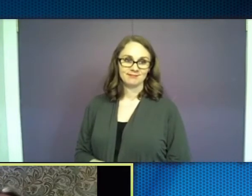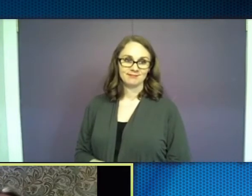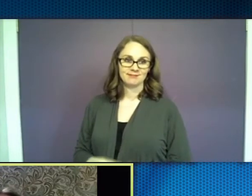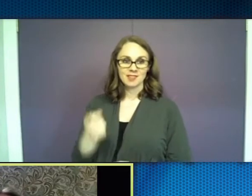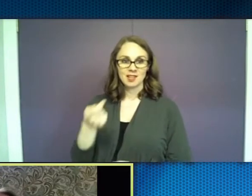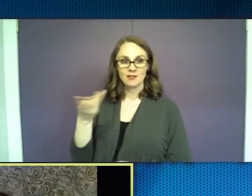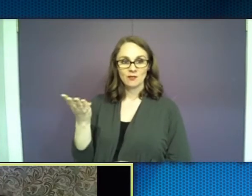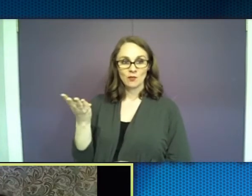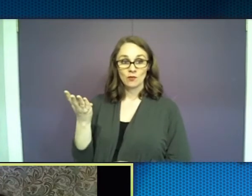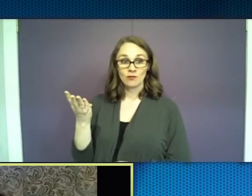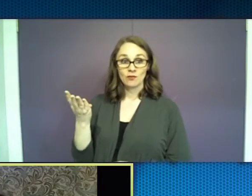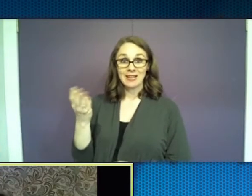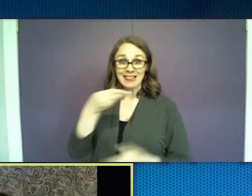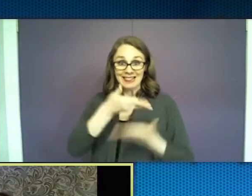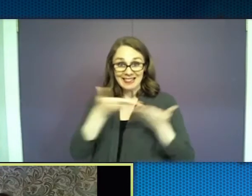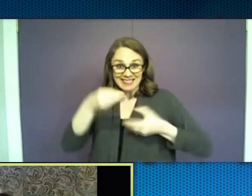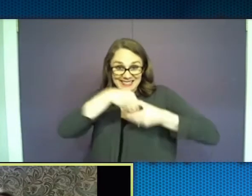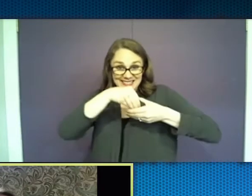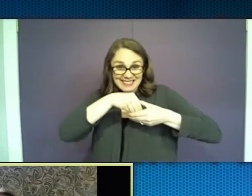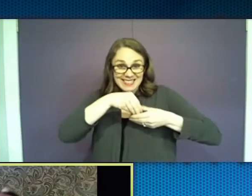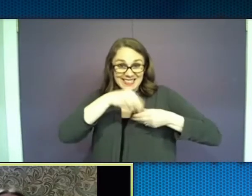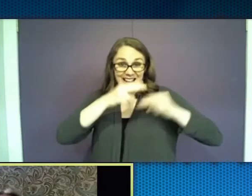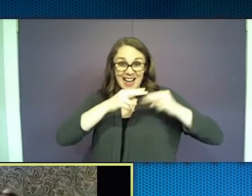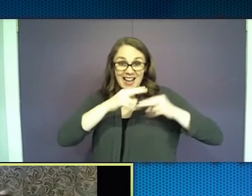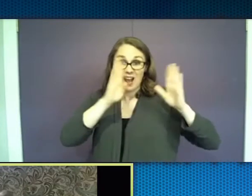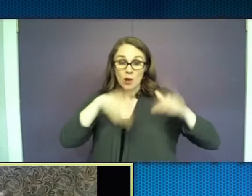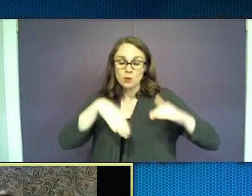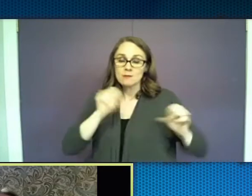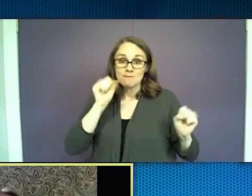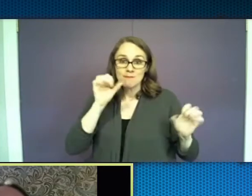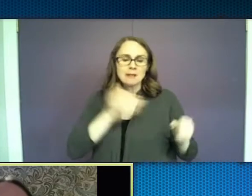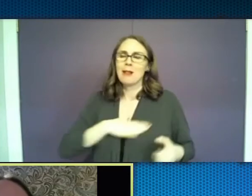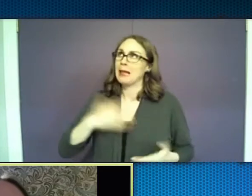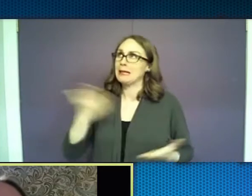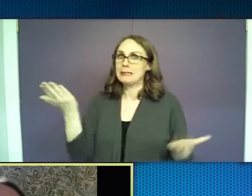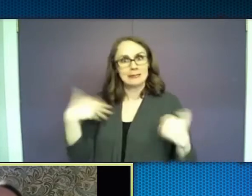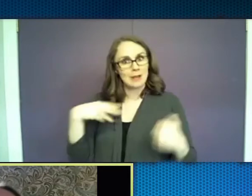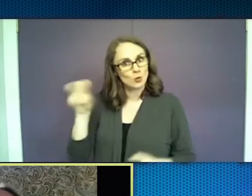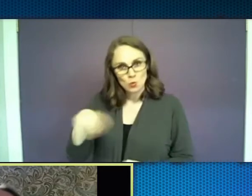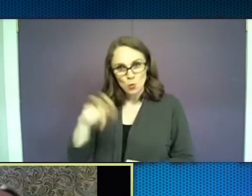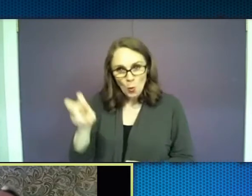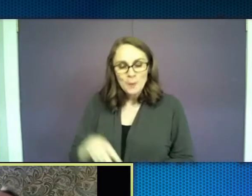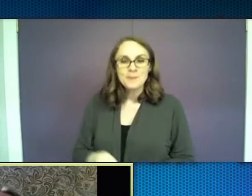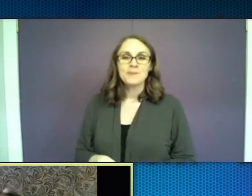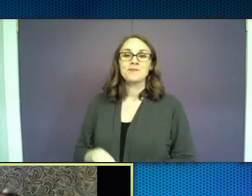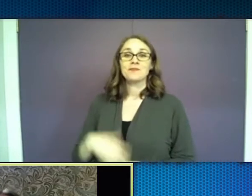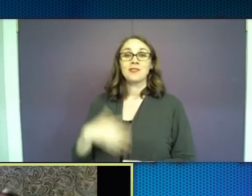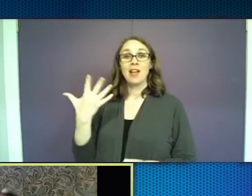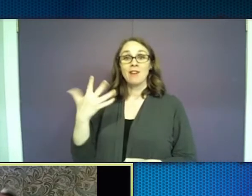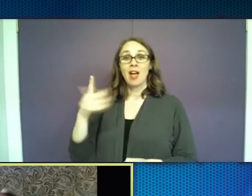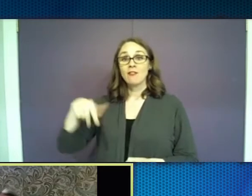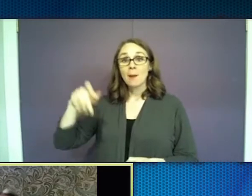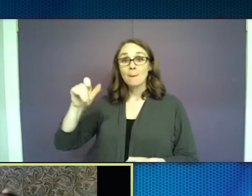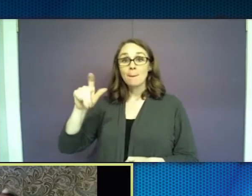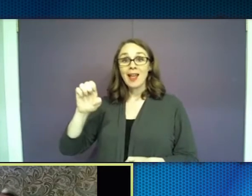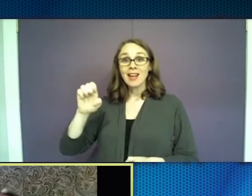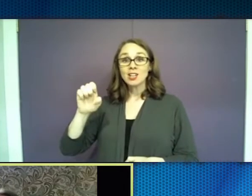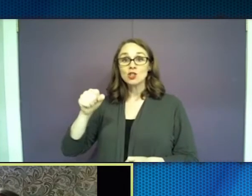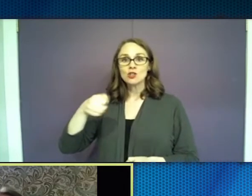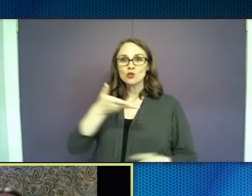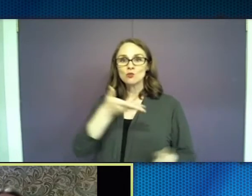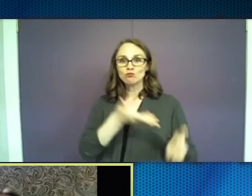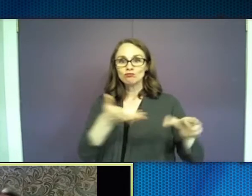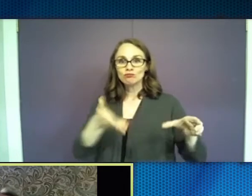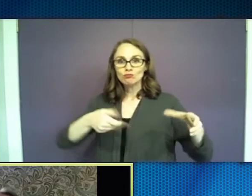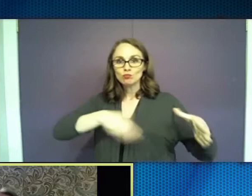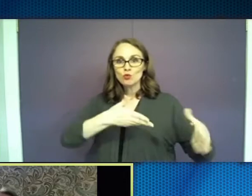couple items inside the house which are really amazing. So again, please come on a tour. There's a 5-plate stove on the 2nd floor that is the